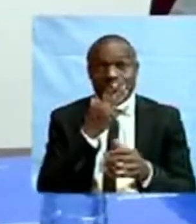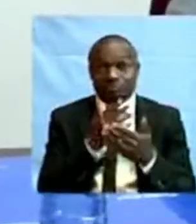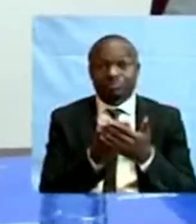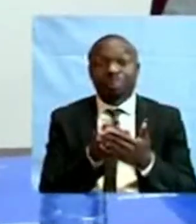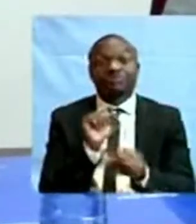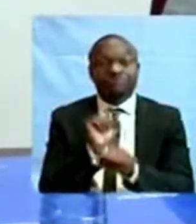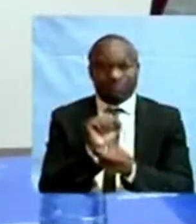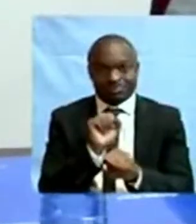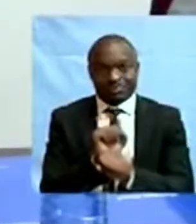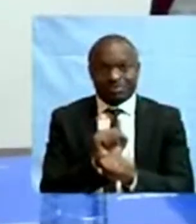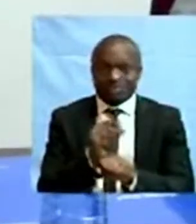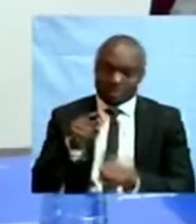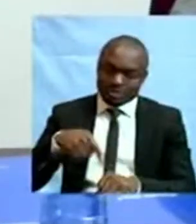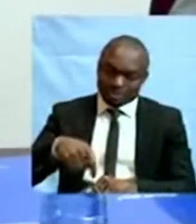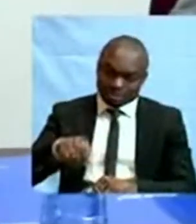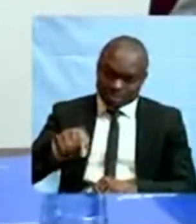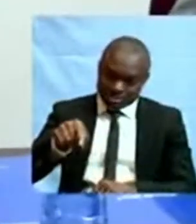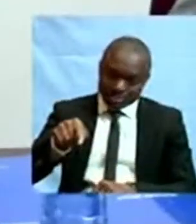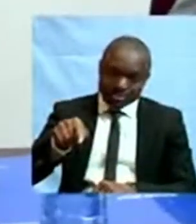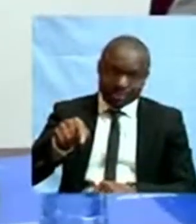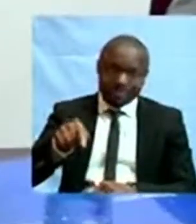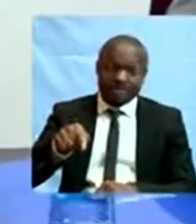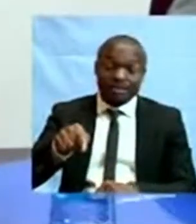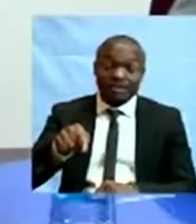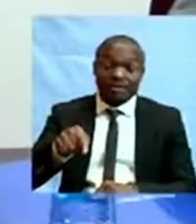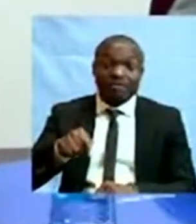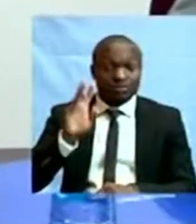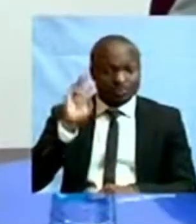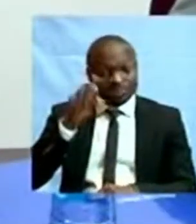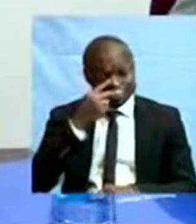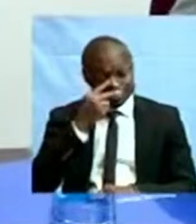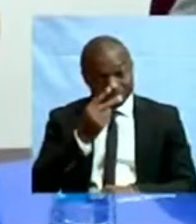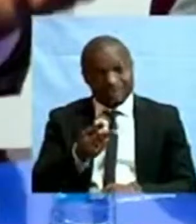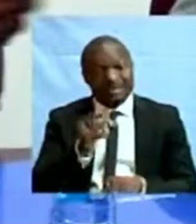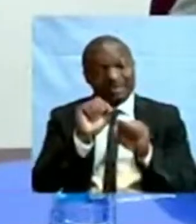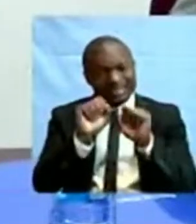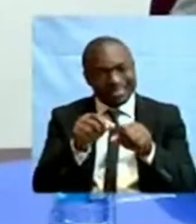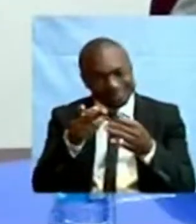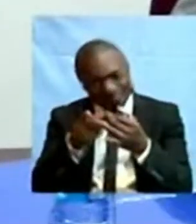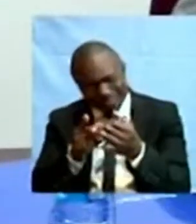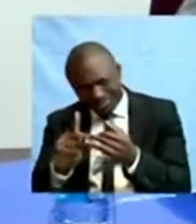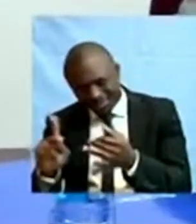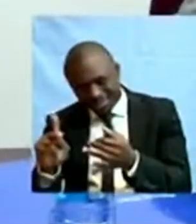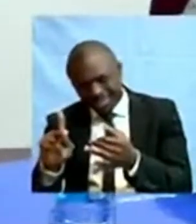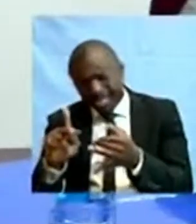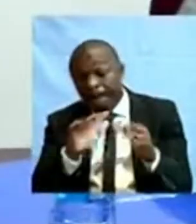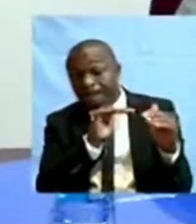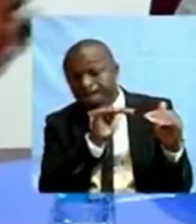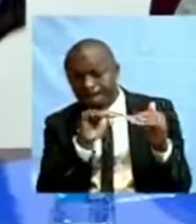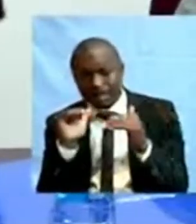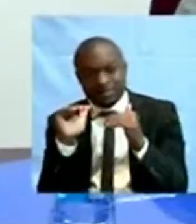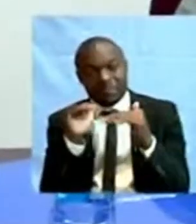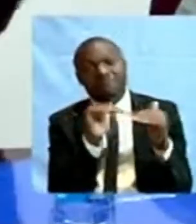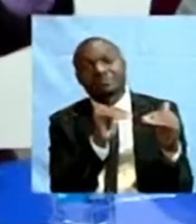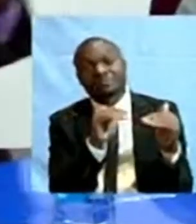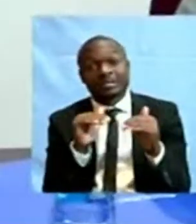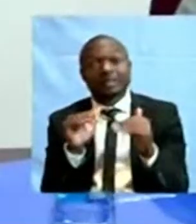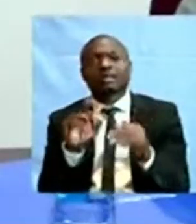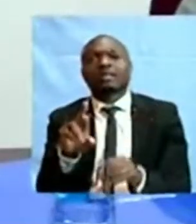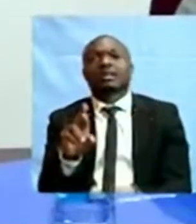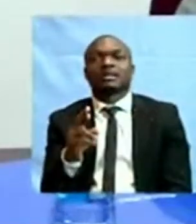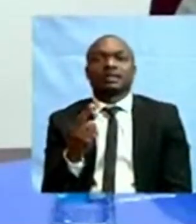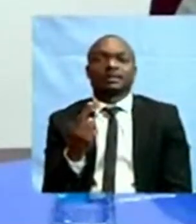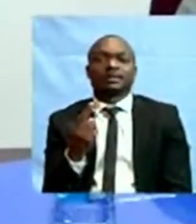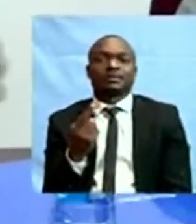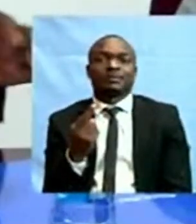performance, will be sustained going forward remains to be seen, because it can partly be argued that it is simply recovery